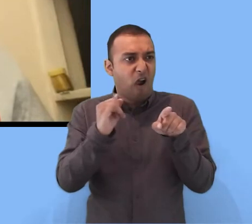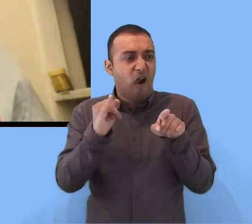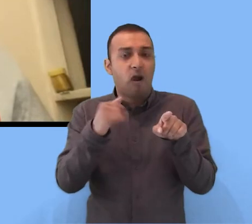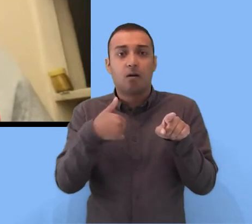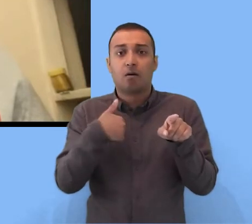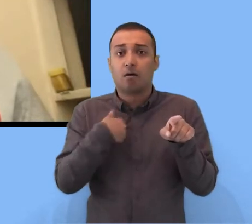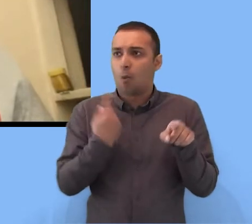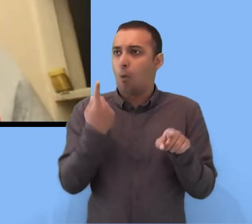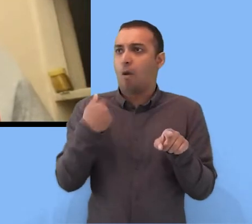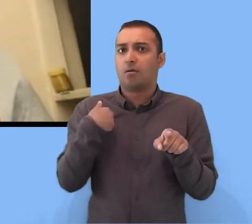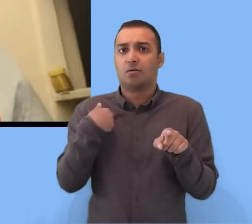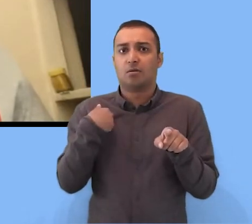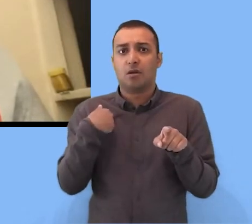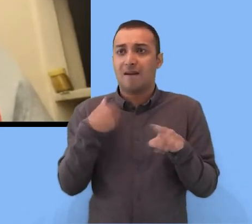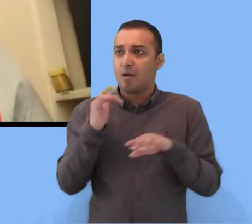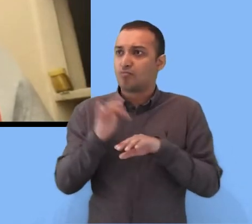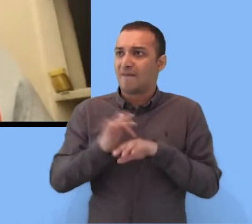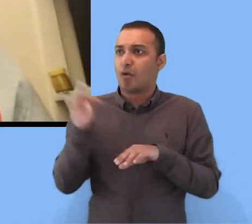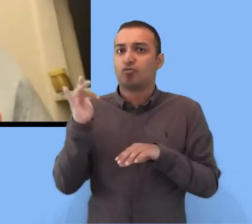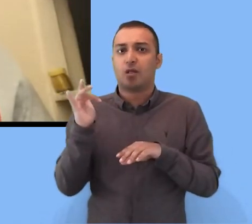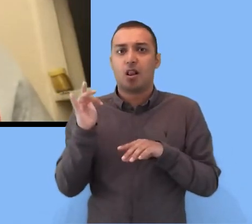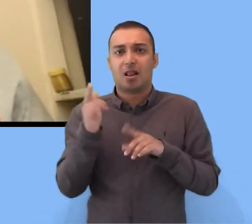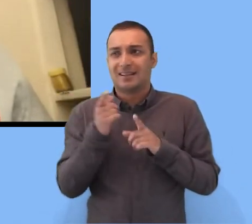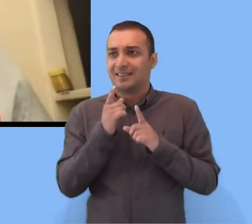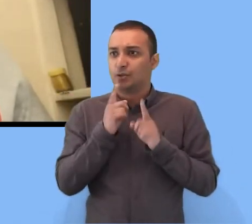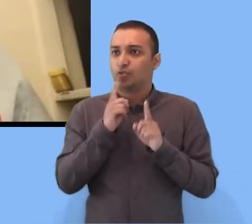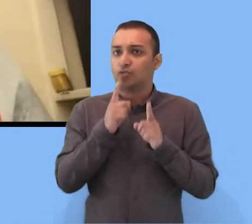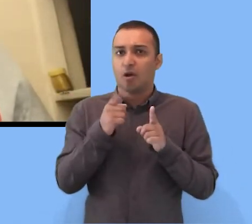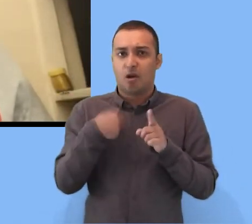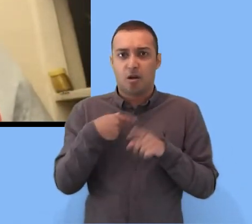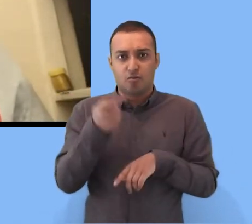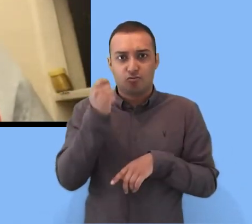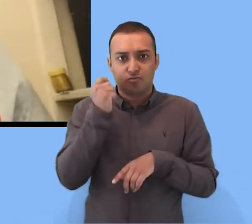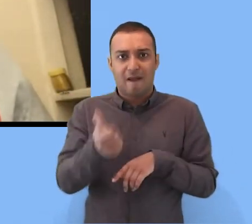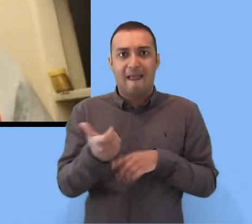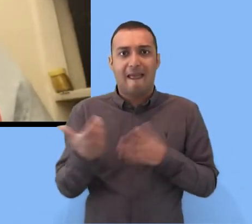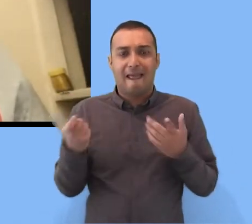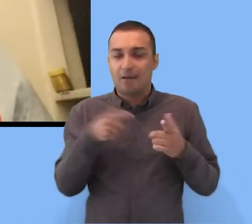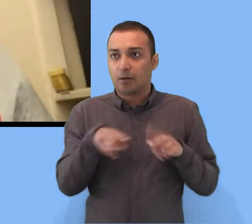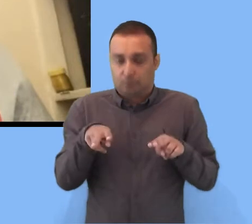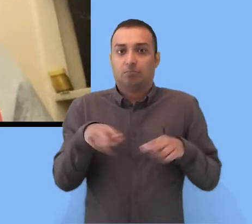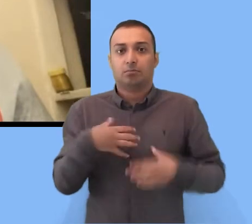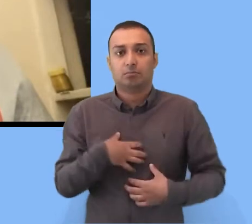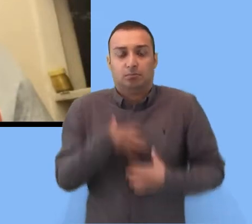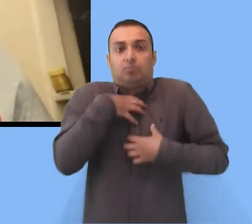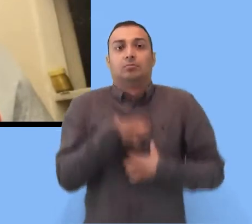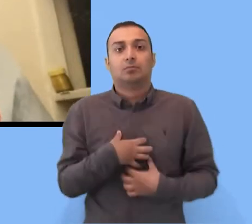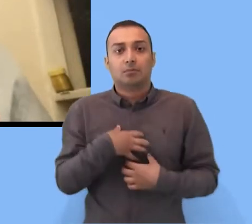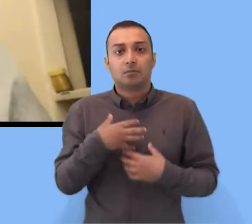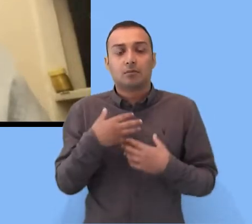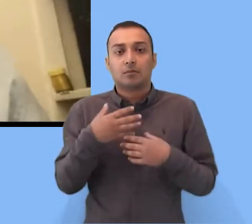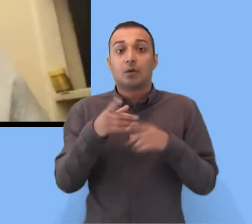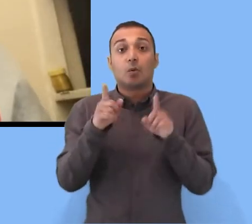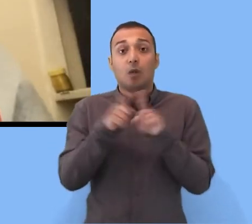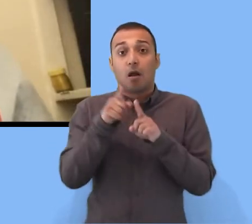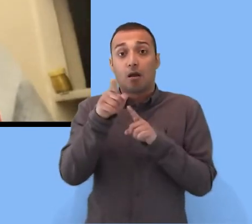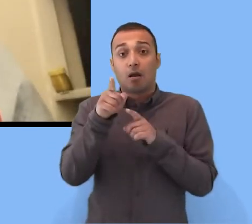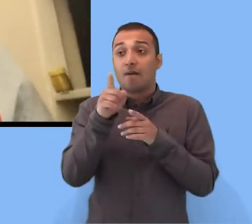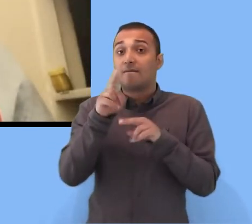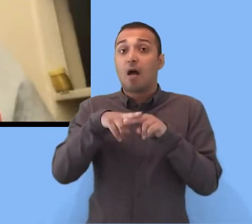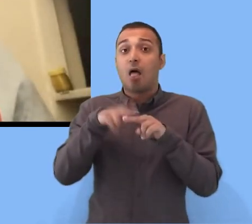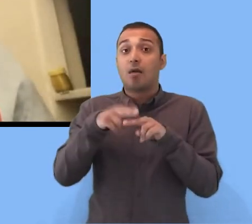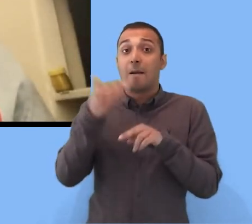you know? So when I'm able to communicate with these dads, invite them in, involve them, and talk to them at a